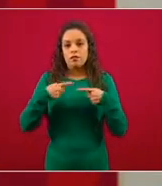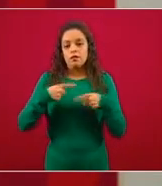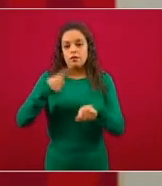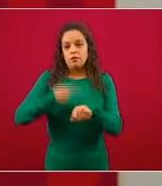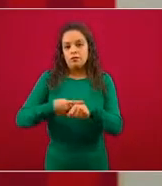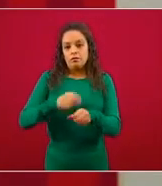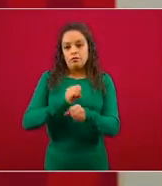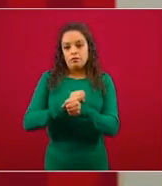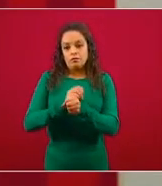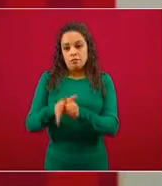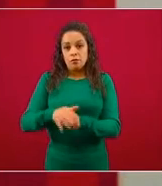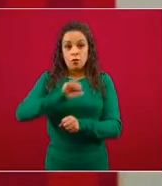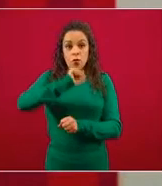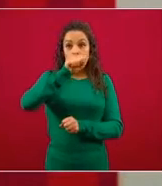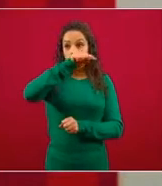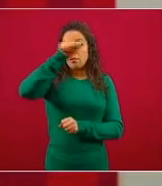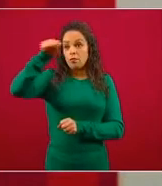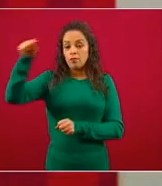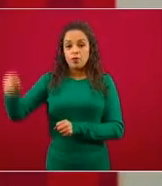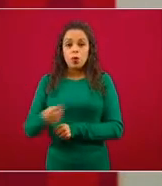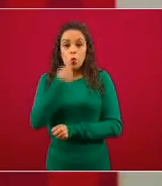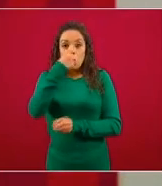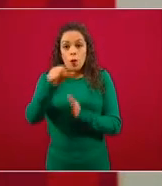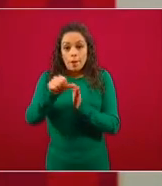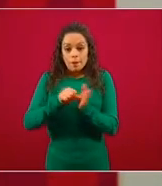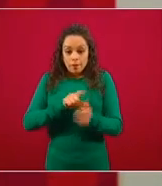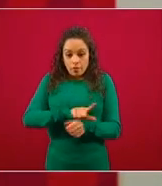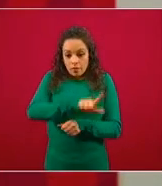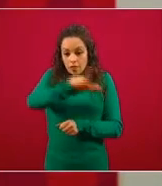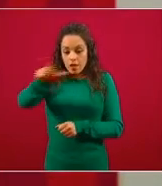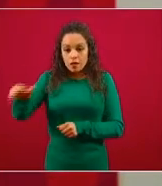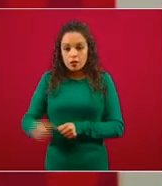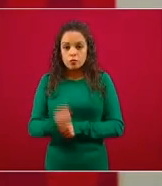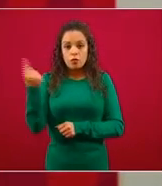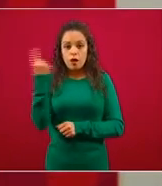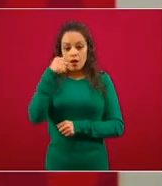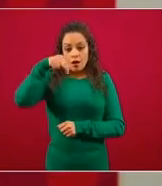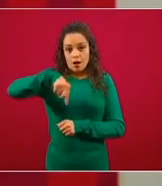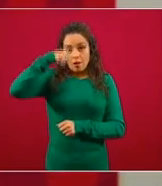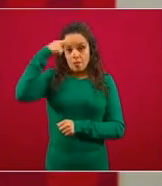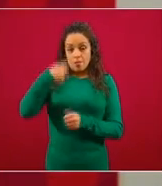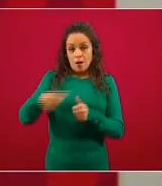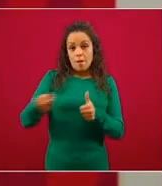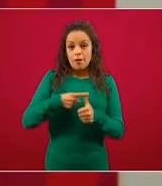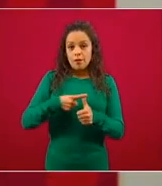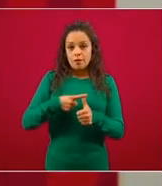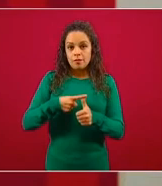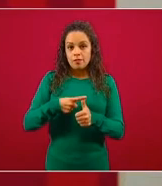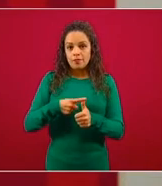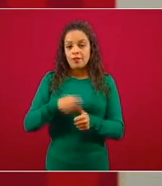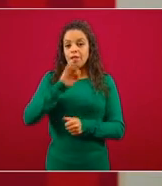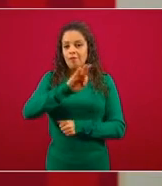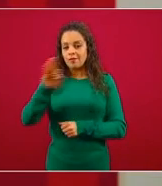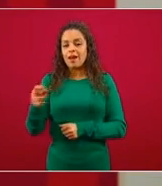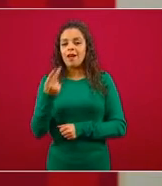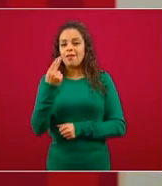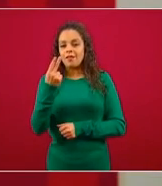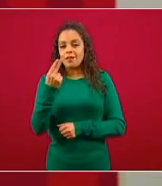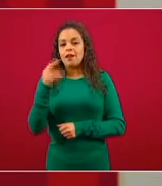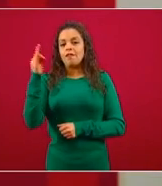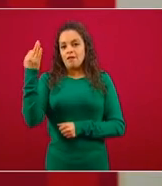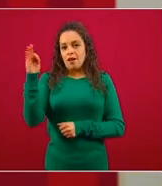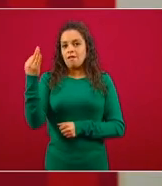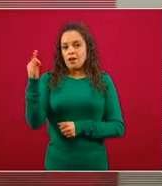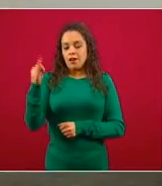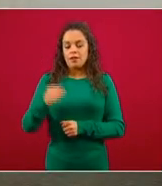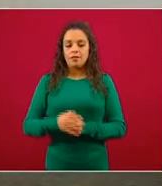case that was registered was outside of Mexico City was a month after we registered our first